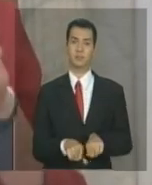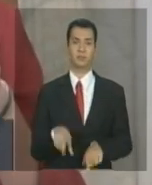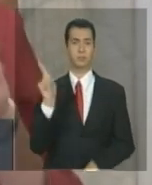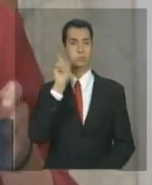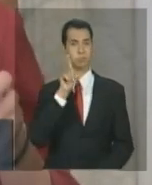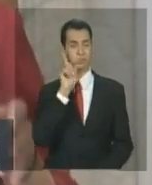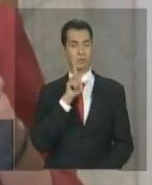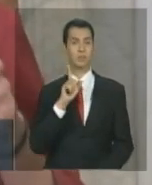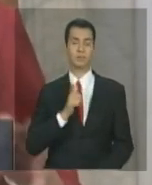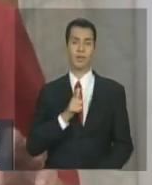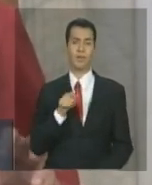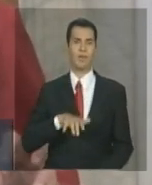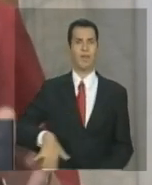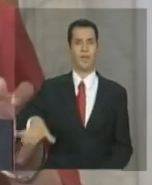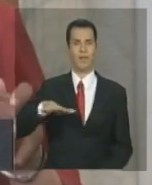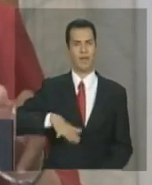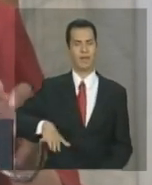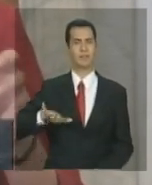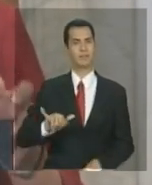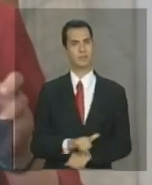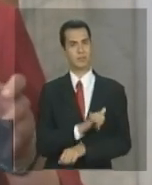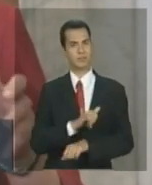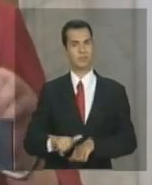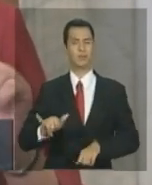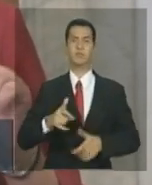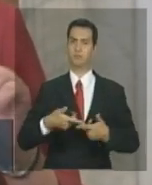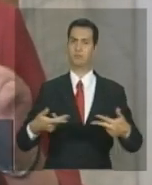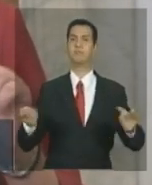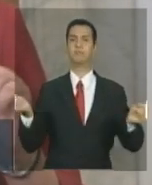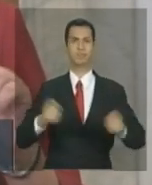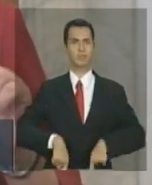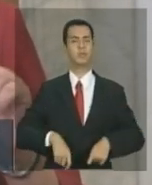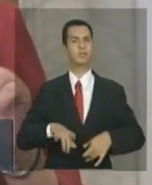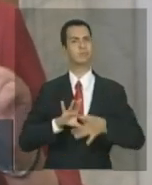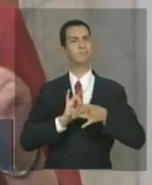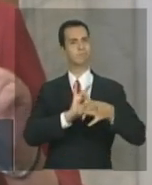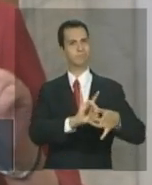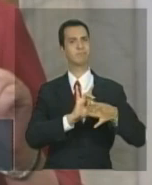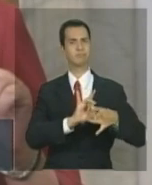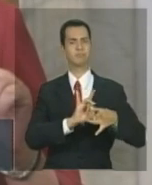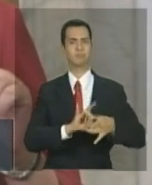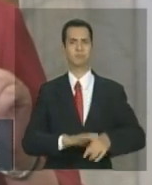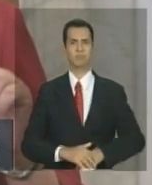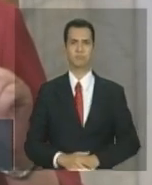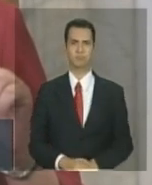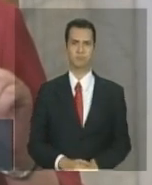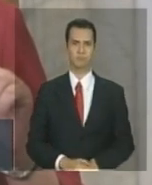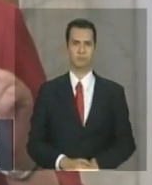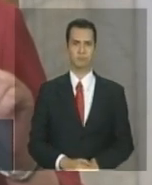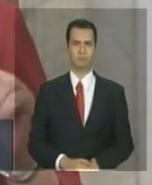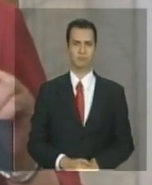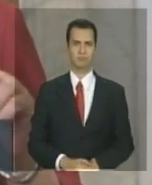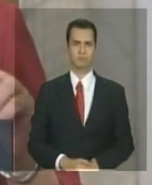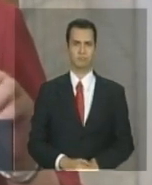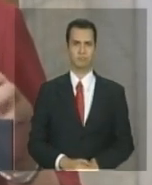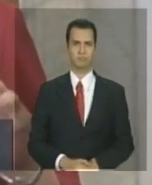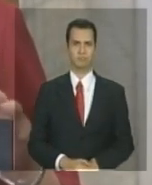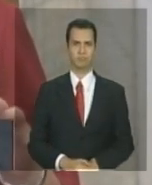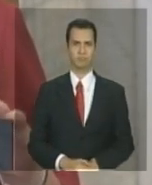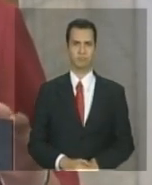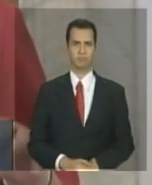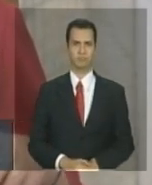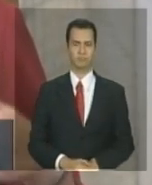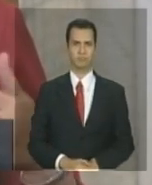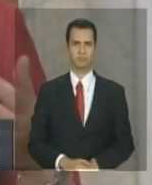têm áreas estratégicas nas quais cooperar. Both Brazil and the United States of America have strategic areas in which we can cooperate.